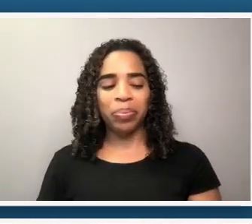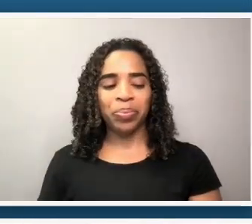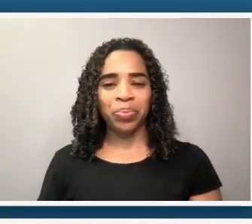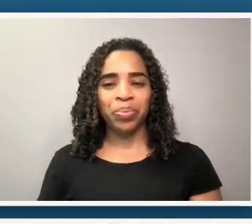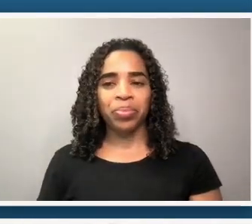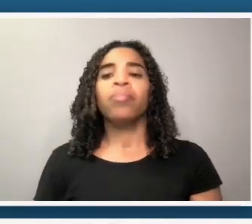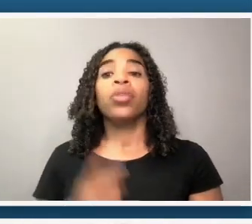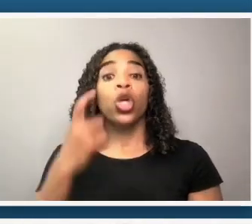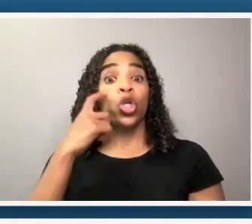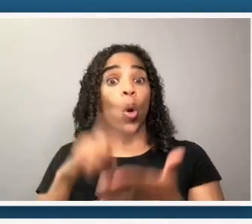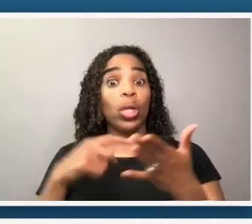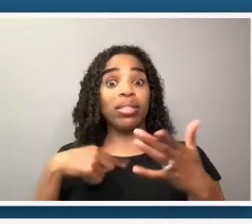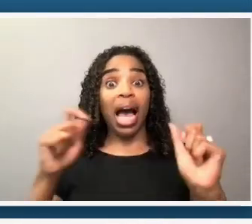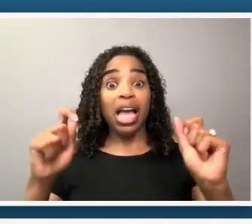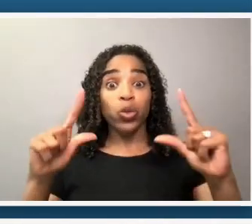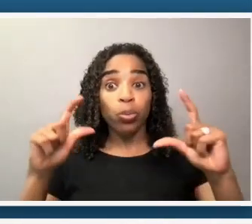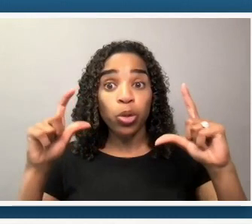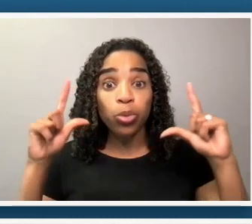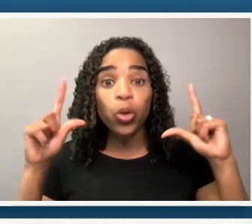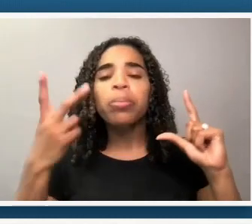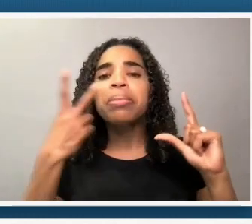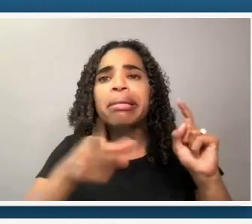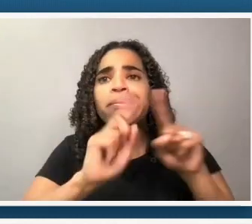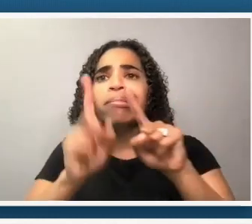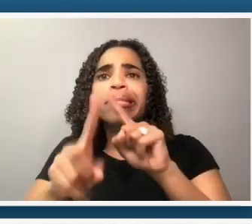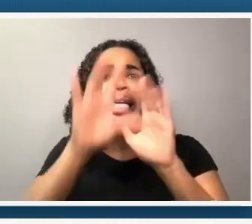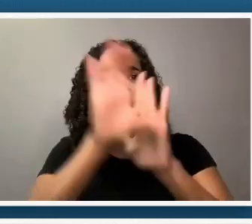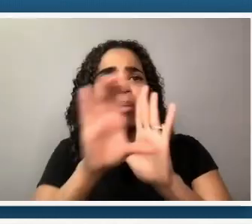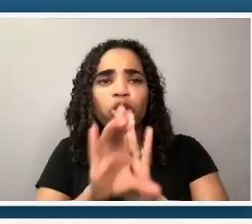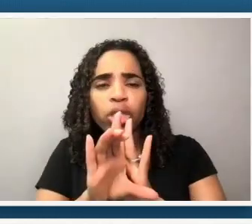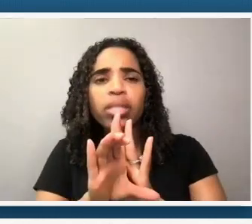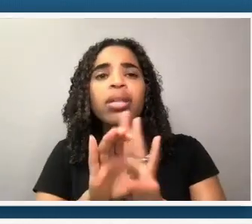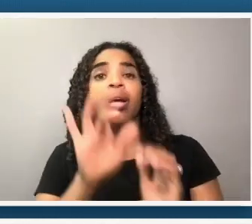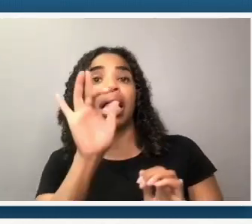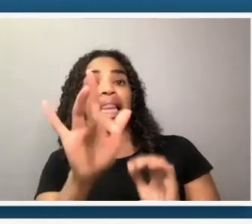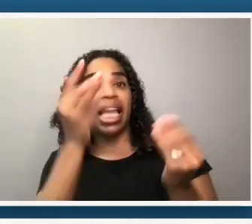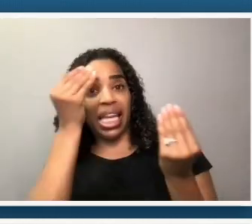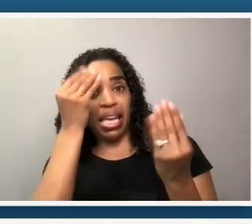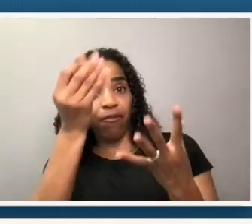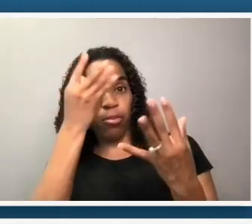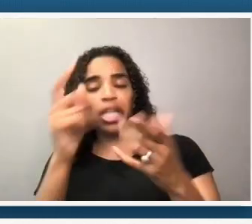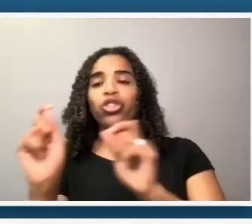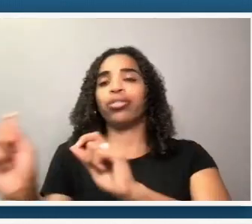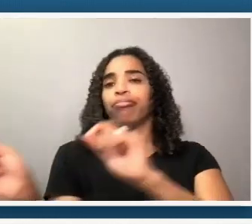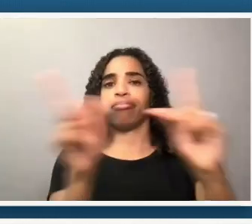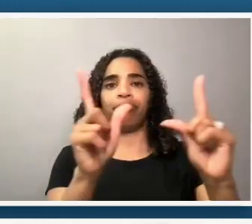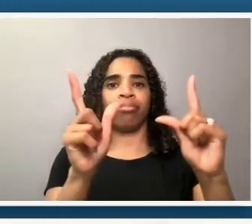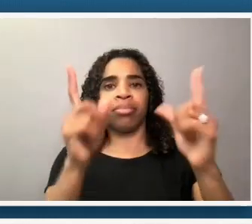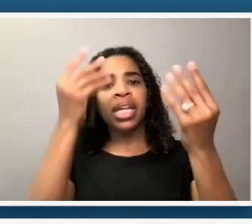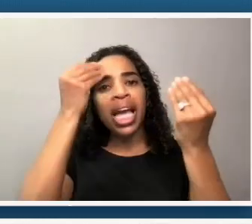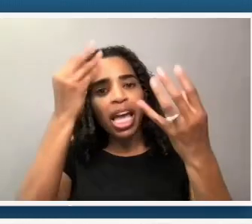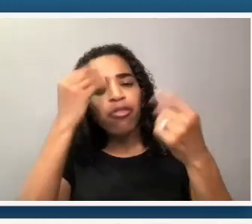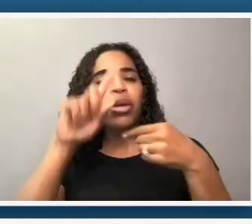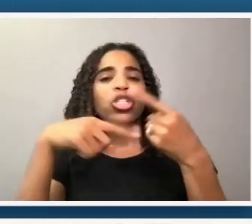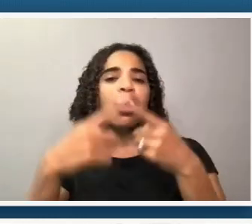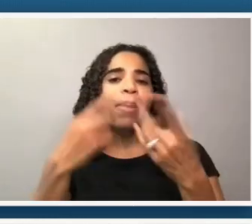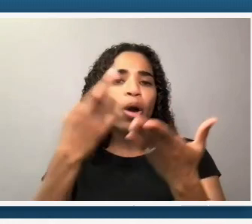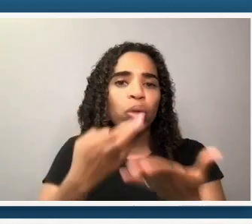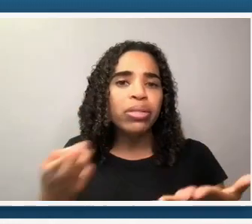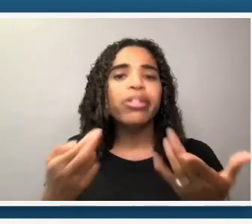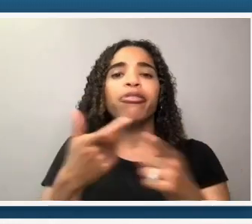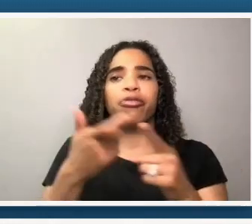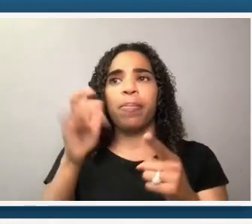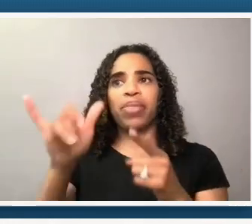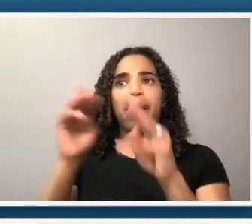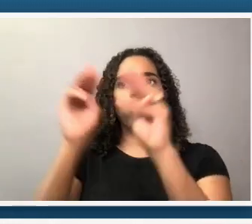zooming in, navigating through images, and opening up that information panel where you'll find authoritative information about the resource from the museum that holds